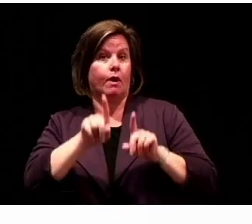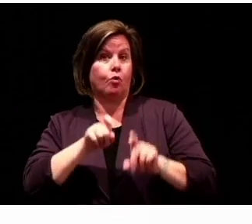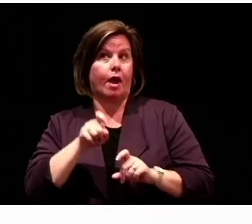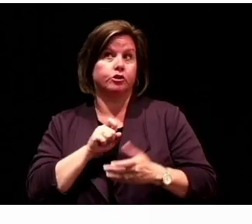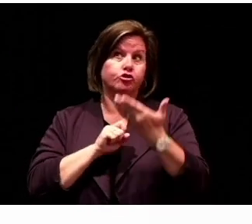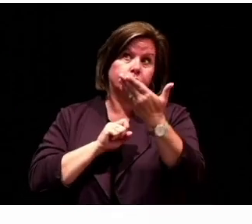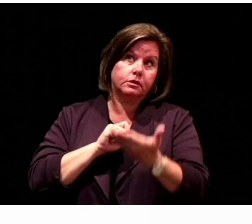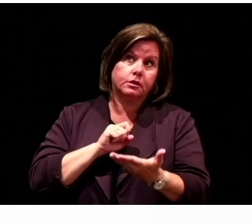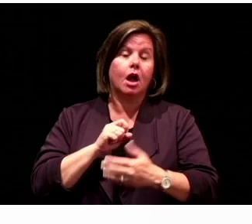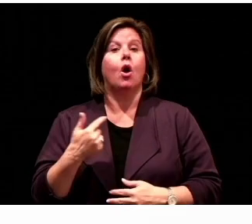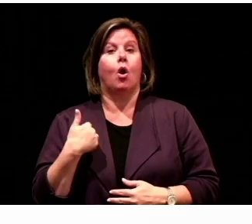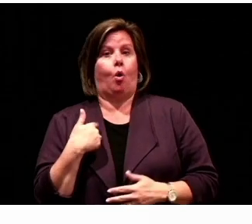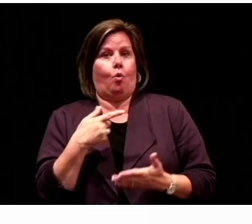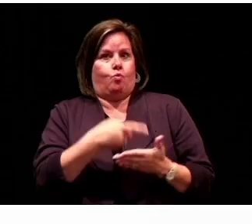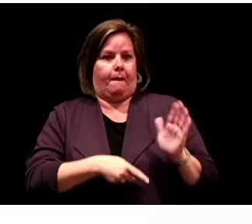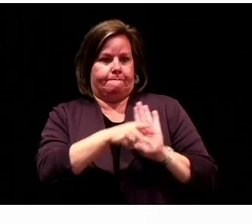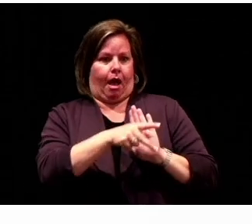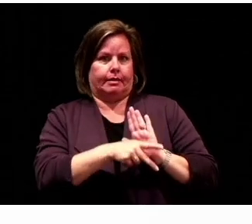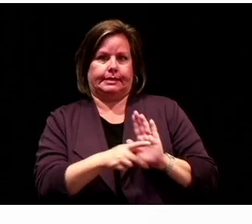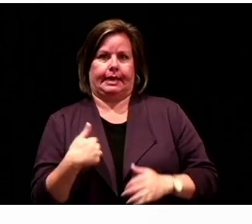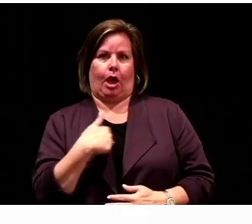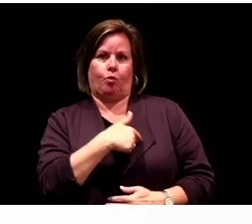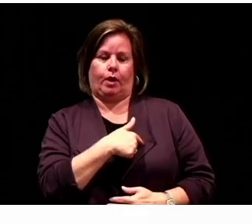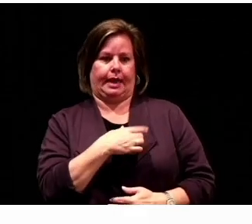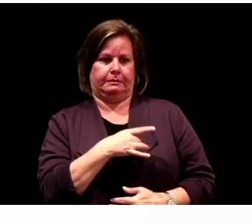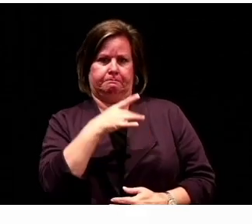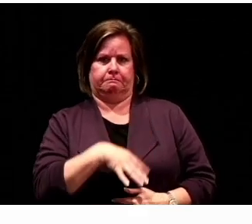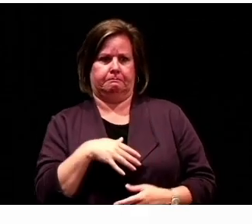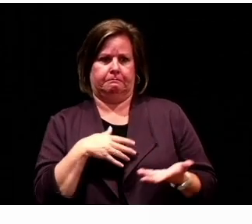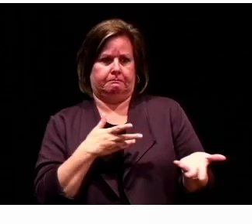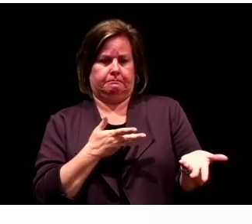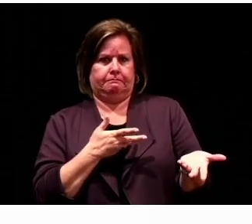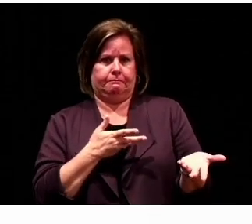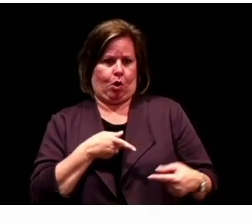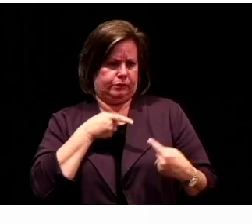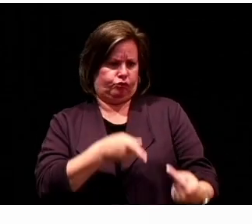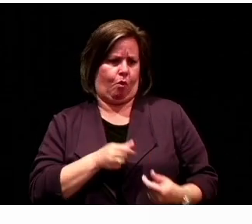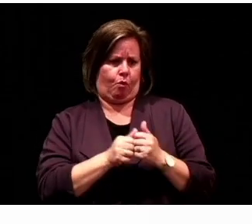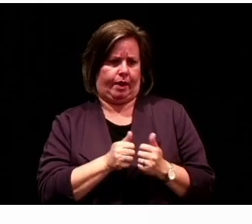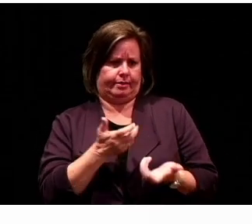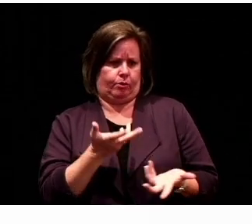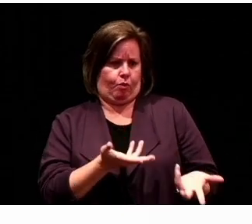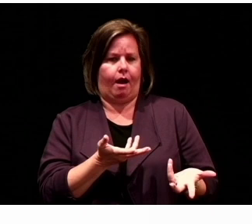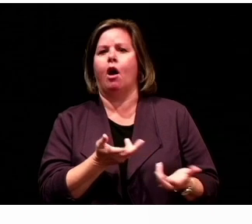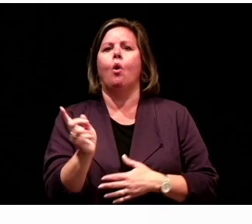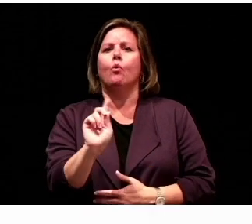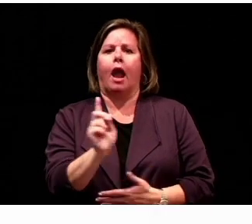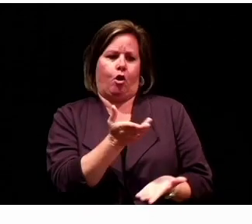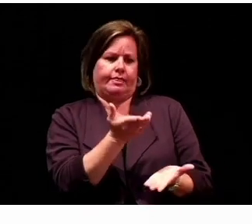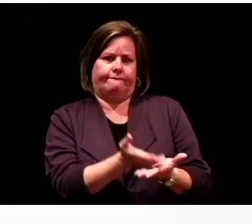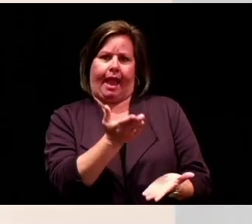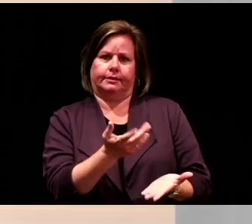of adopting or securing legal custody. We're talking about foster families as well. They're included under familial status protections, as well as